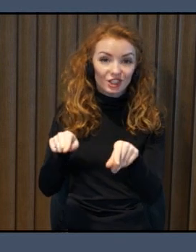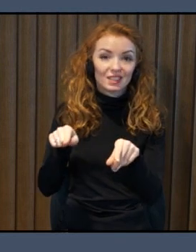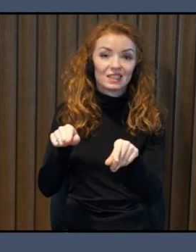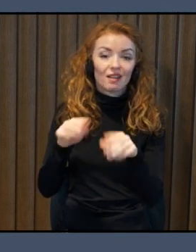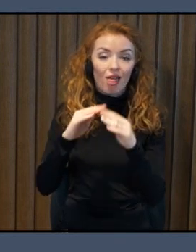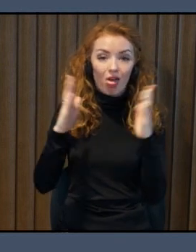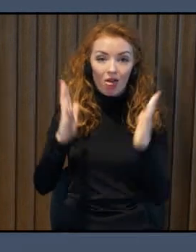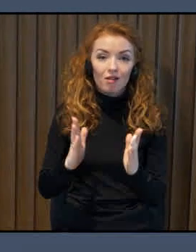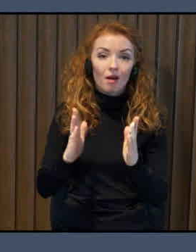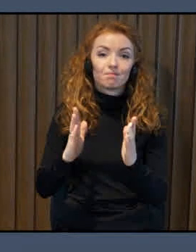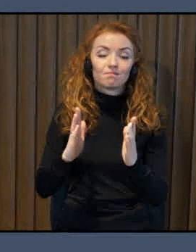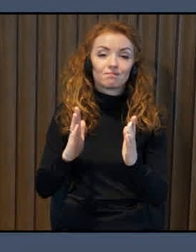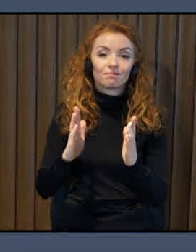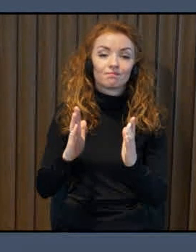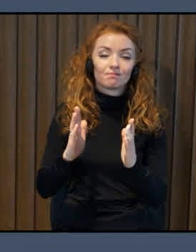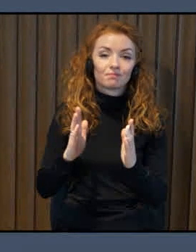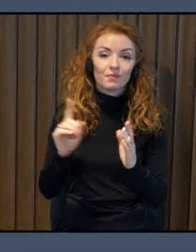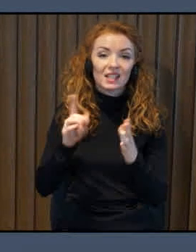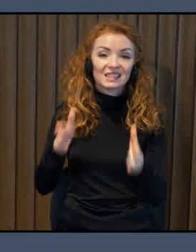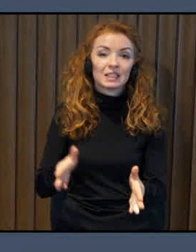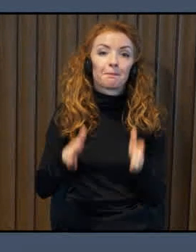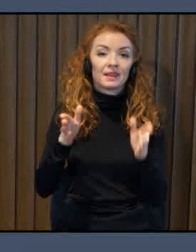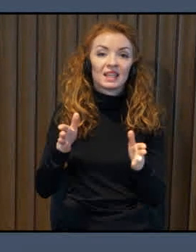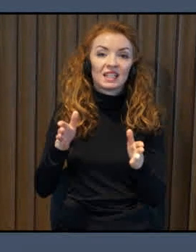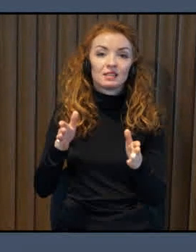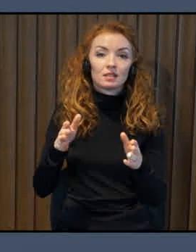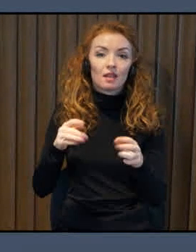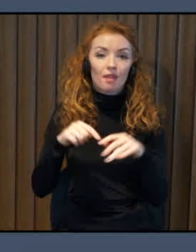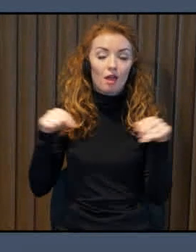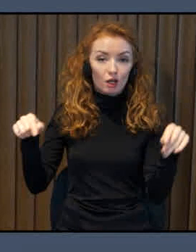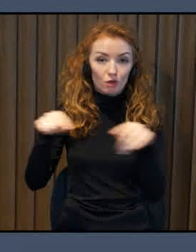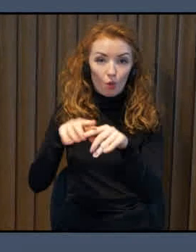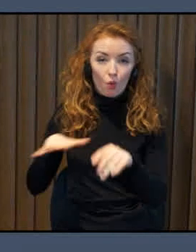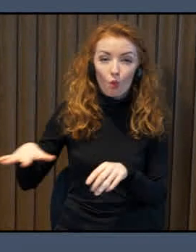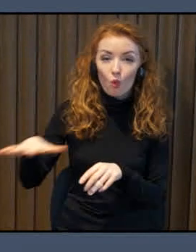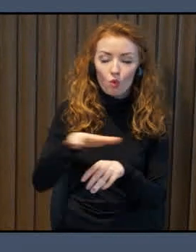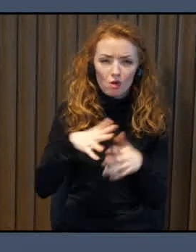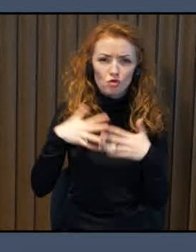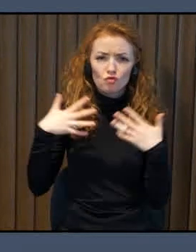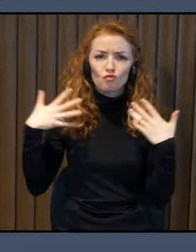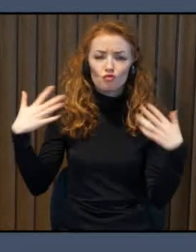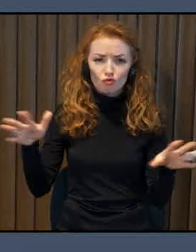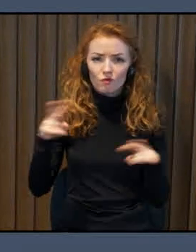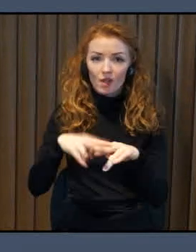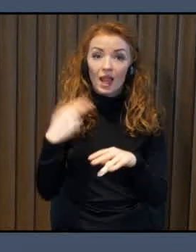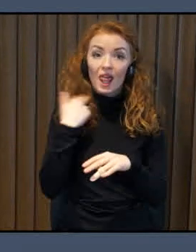facilities. This building is within the hospital complex.